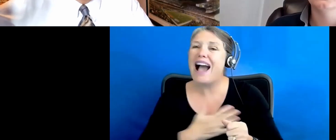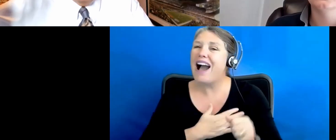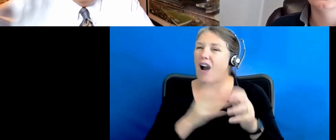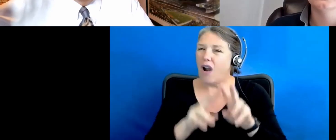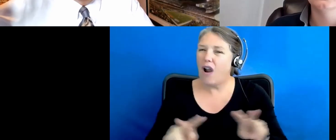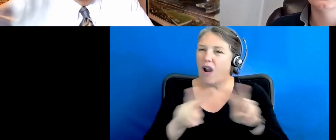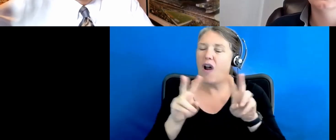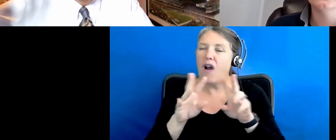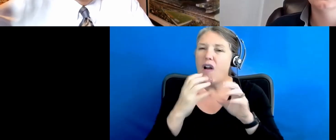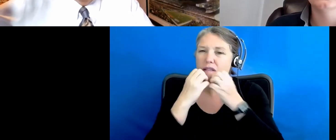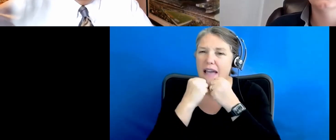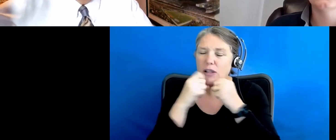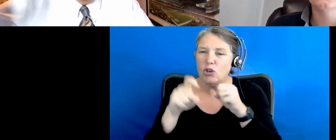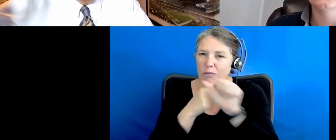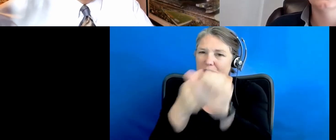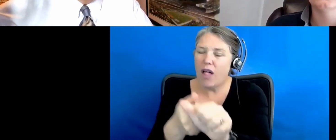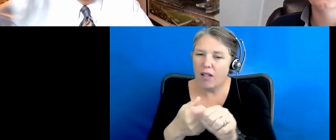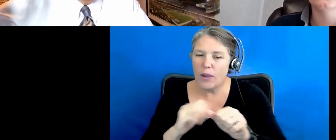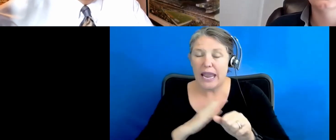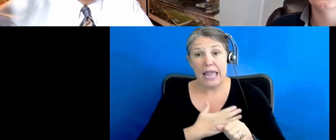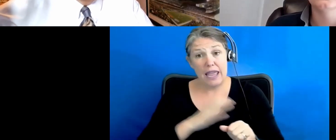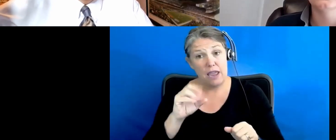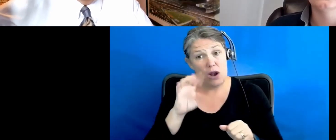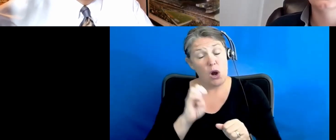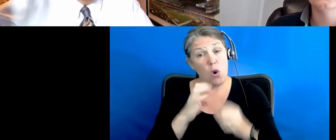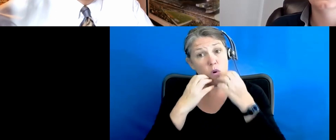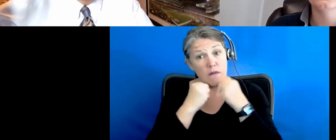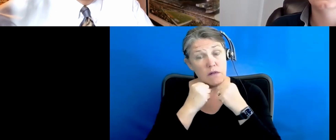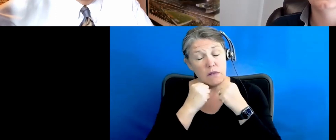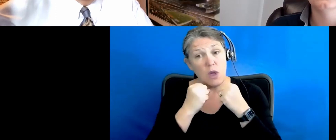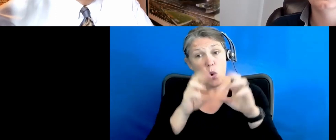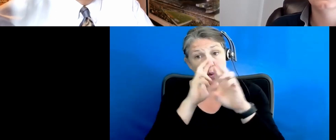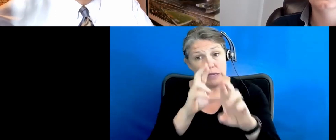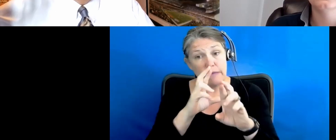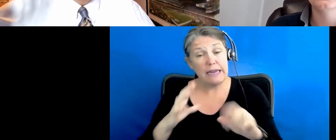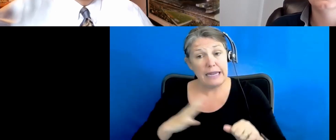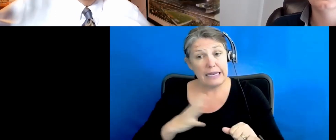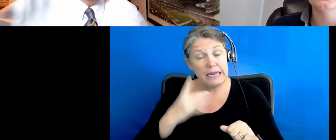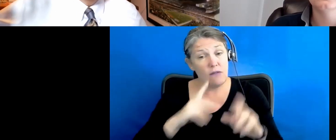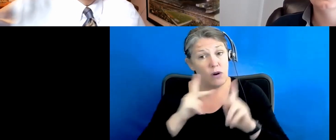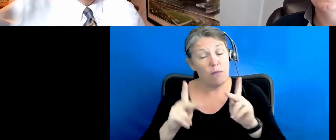And the core value for us is respect and dignity for the rights of people with disabilities abroad.